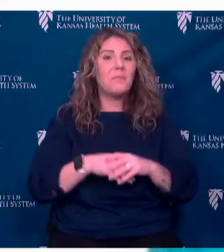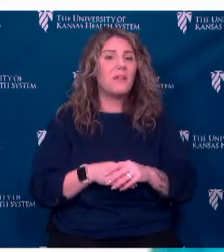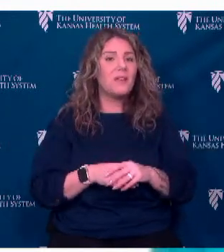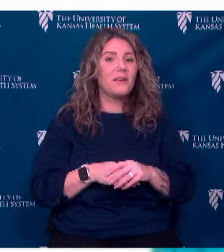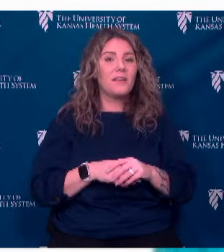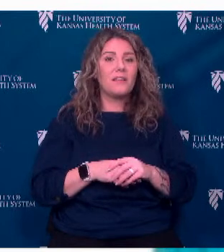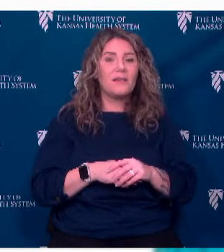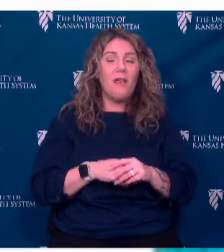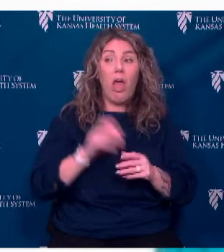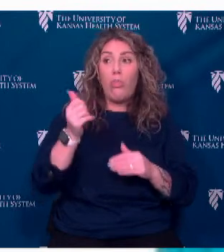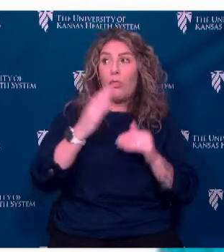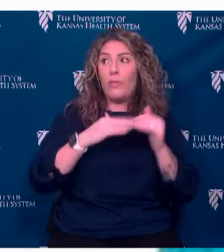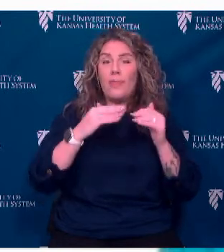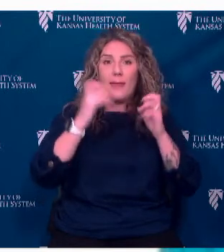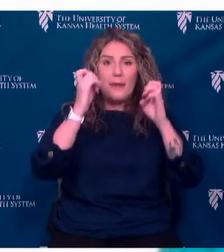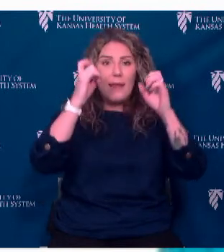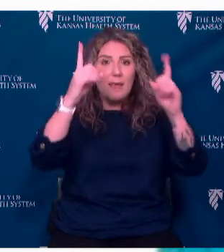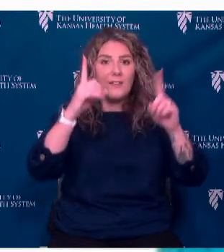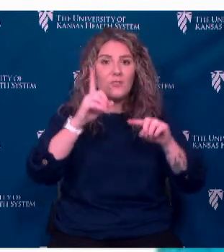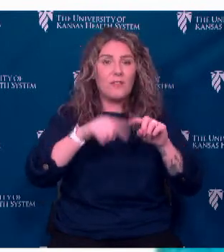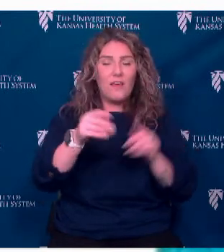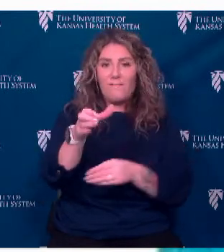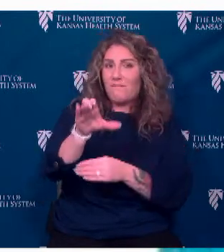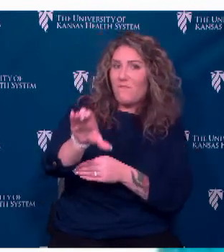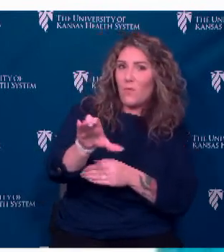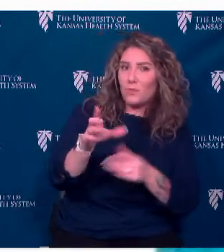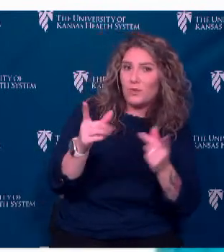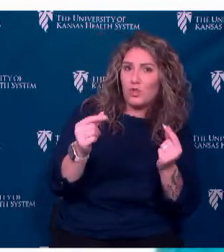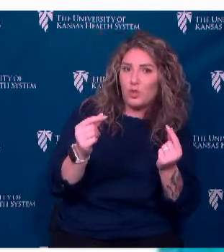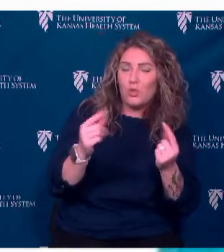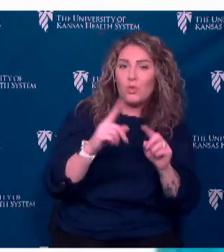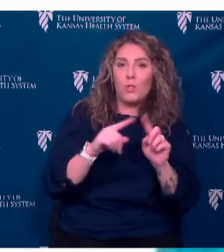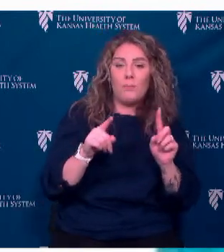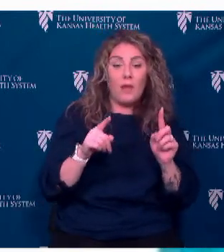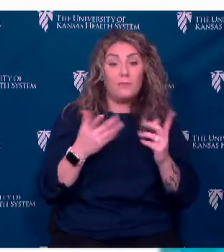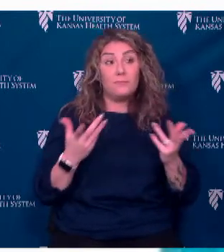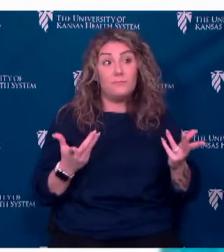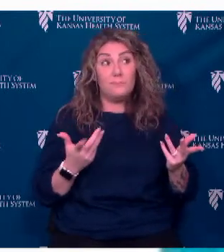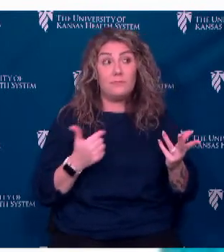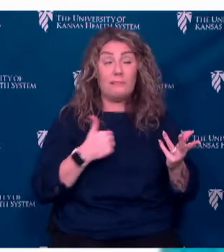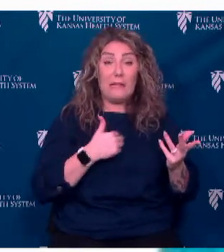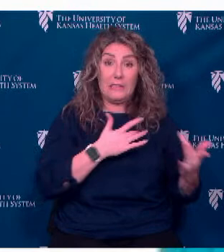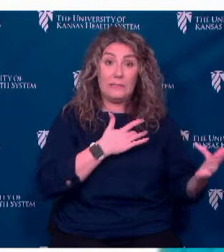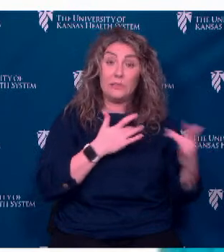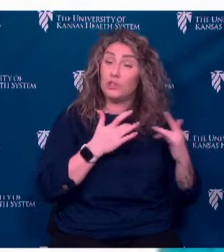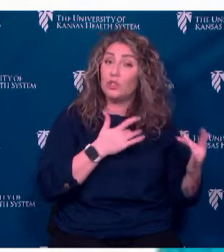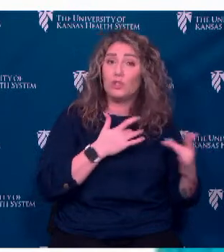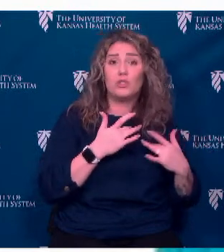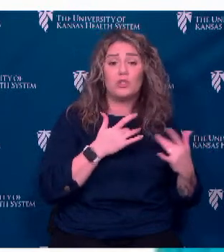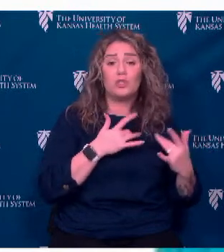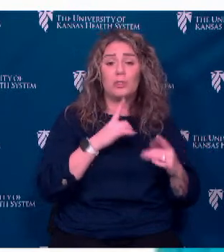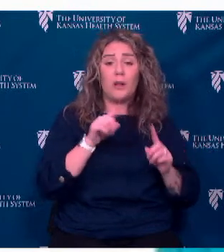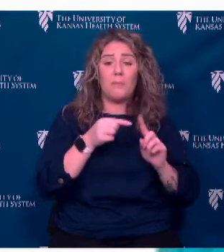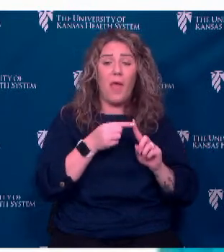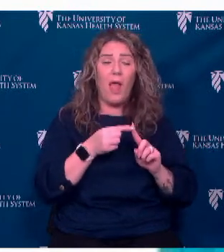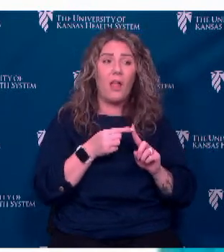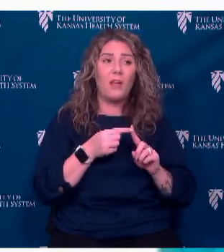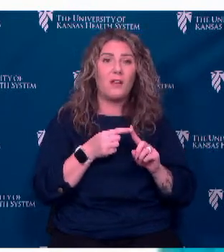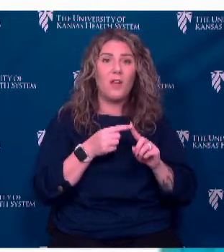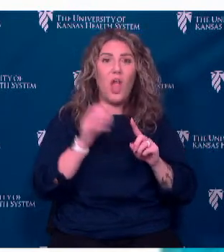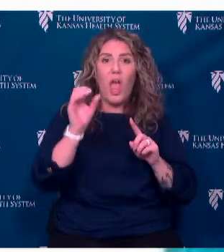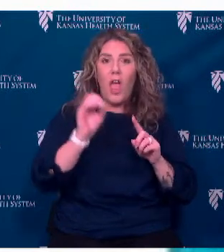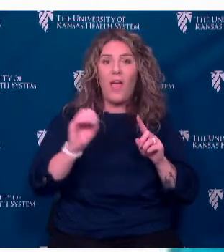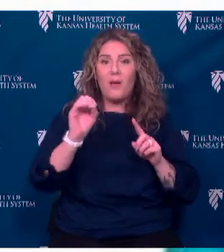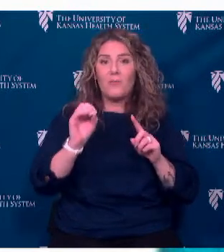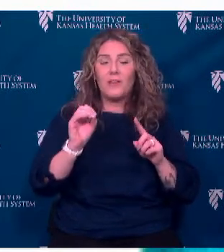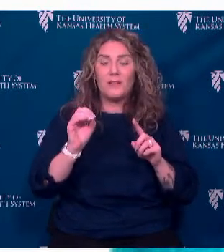just education. I mean, you can't force them to do it, but I have a concern about this little glitch where Omicron